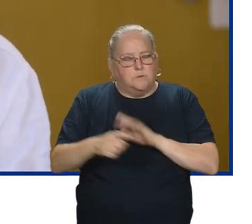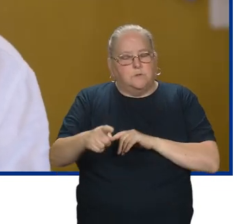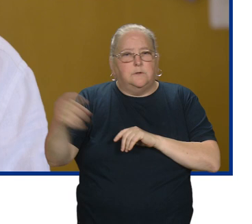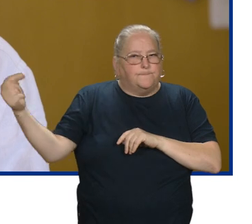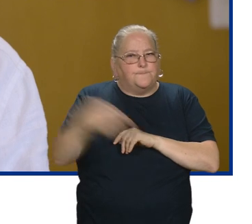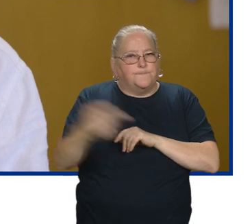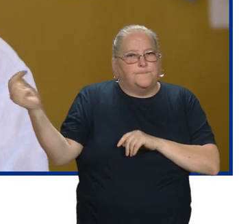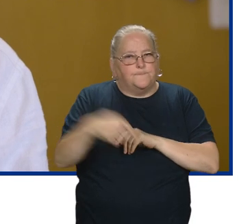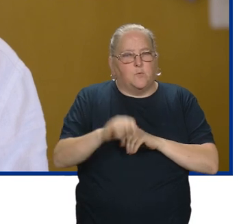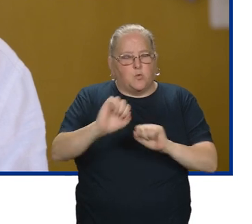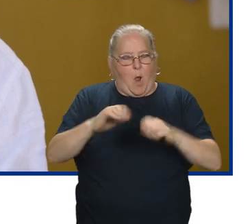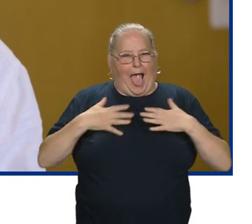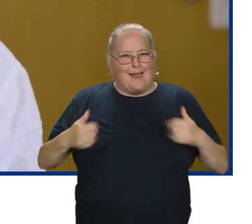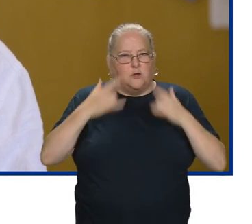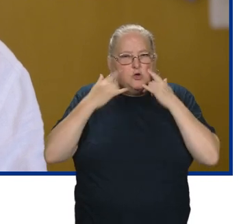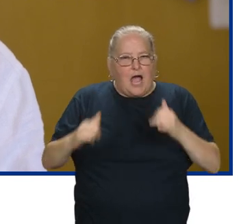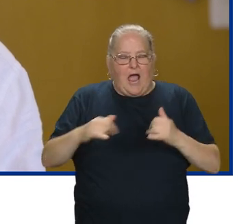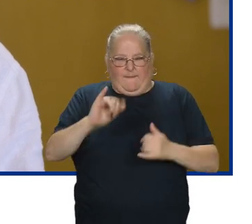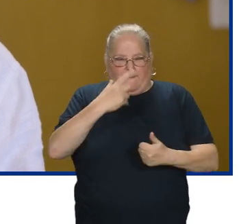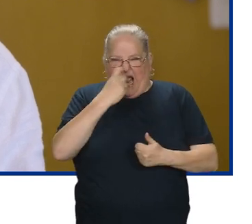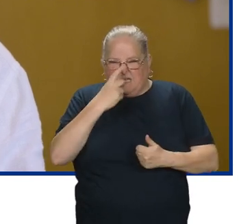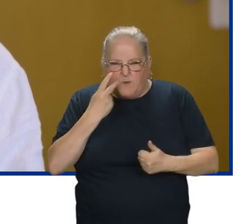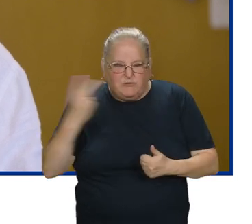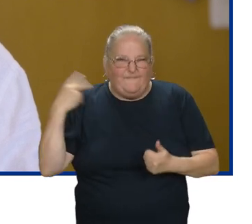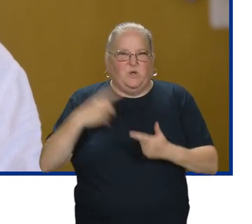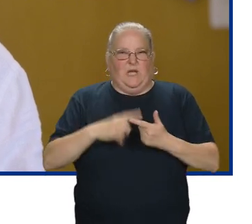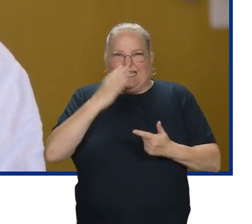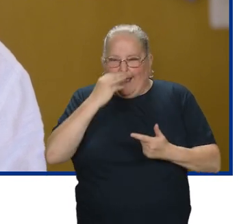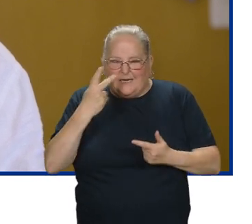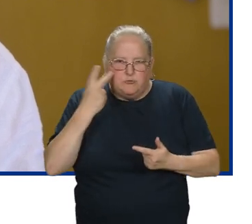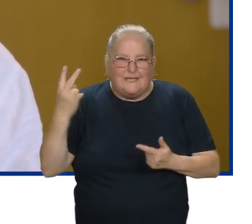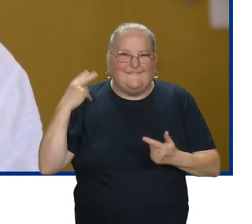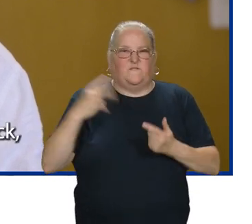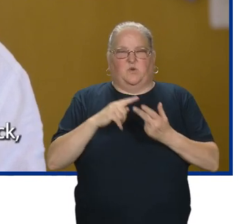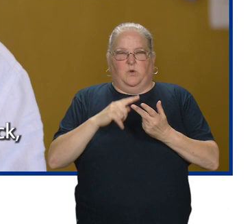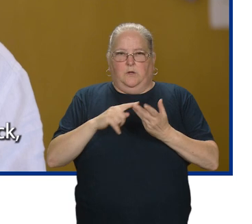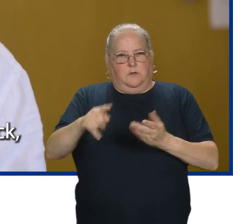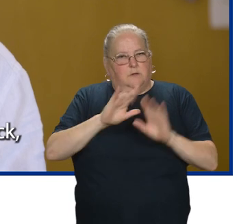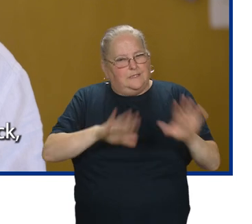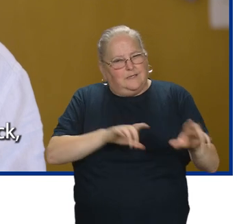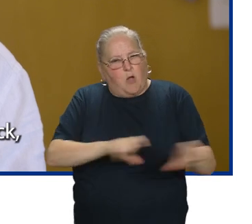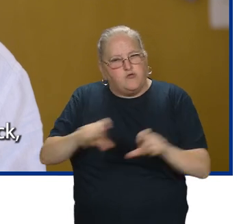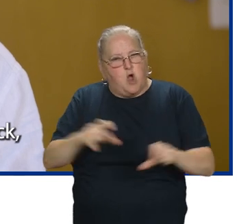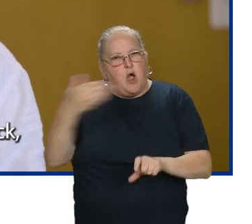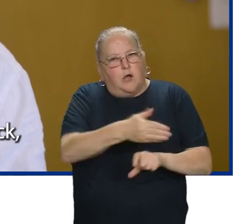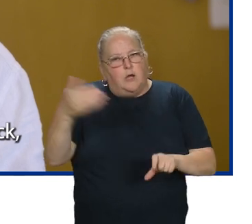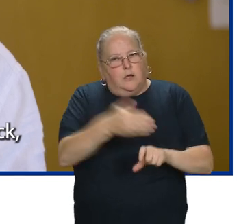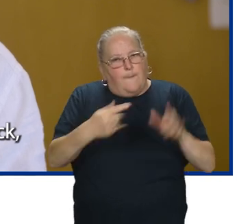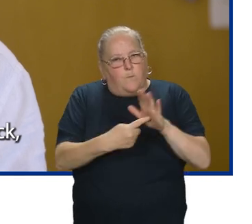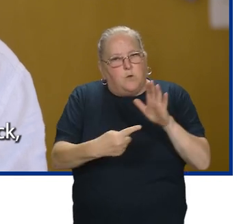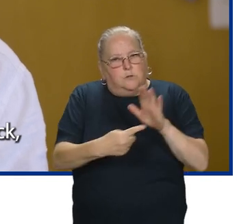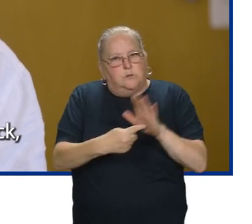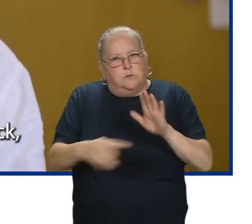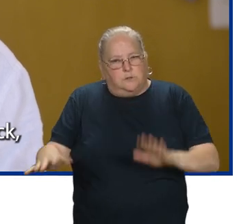important to continue to attend any other health checks that you are eligible for. So, for example, if you normally attend an asthma